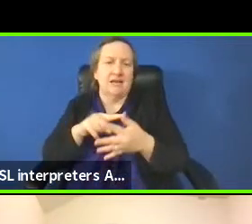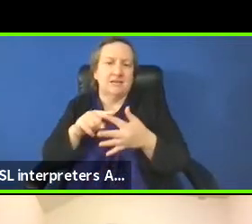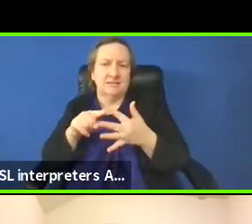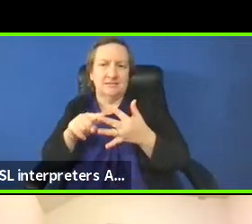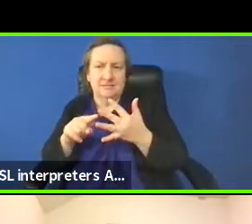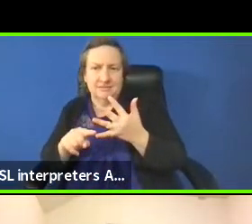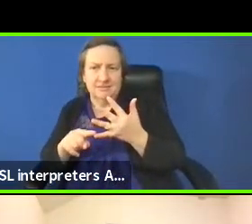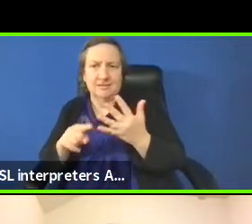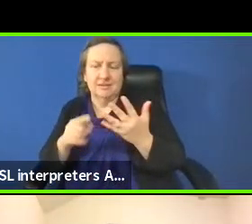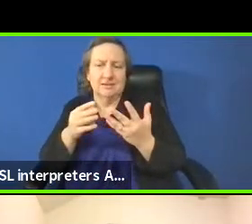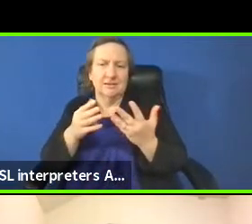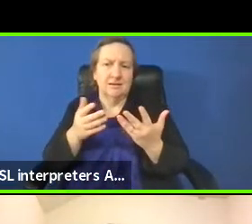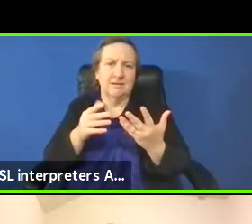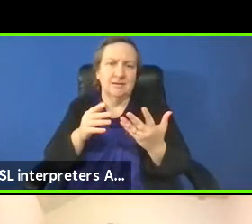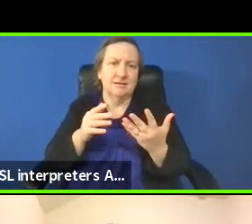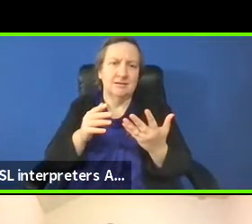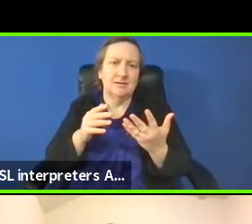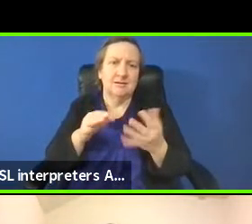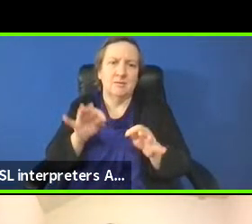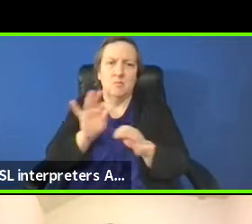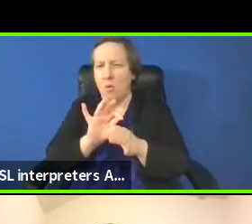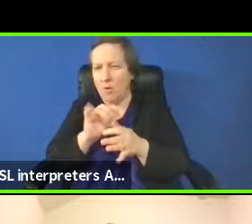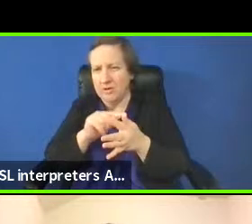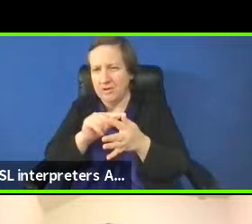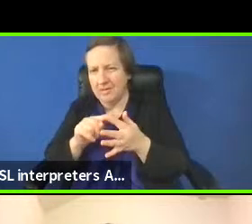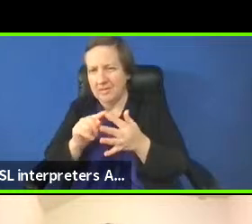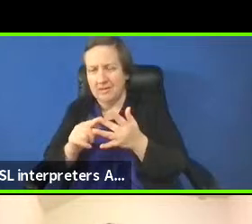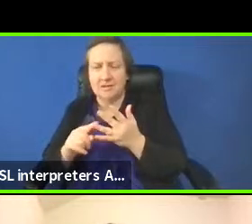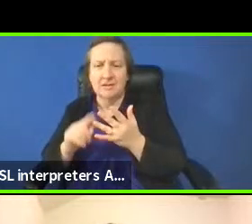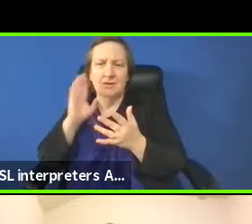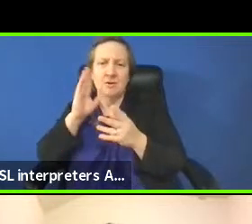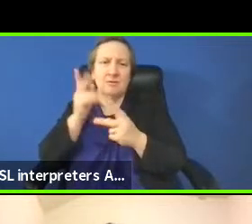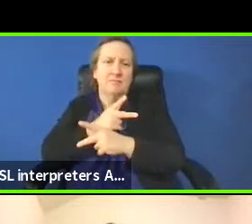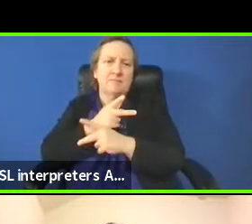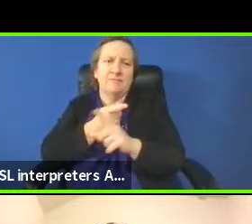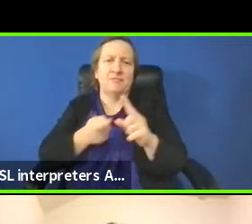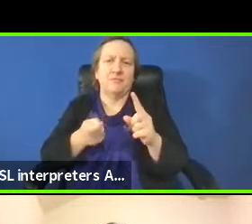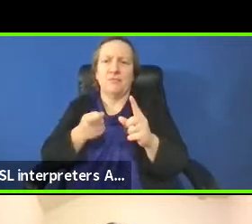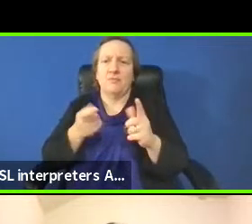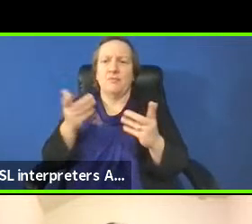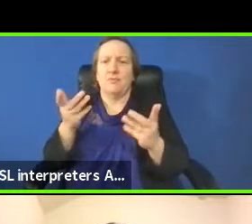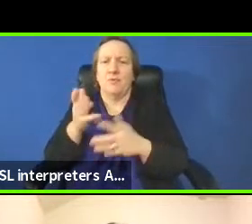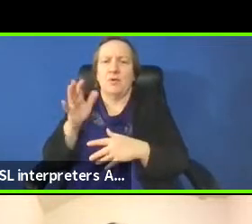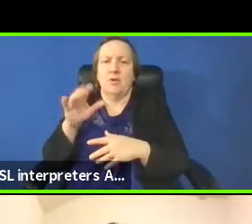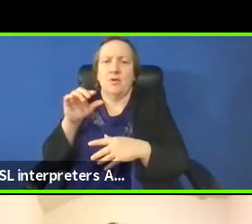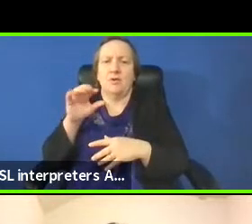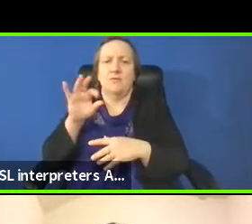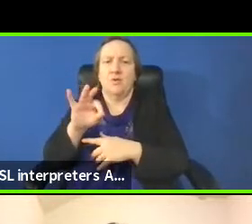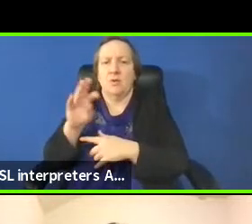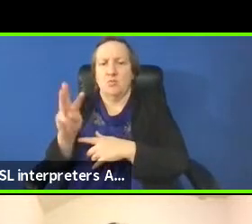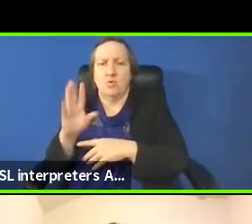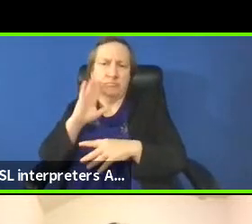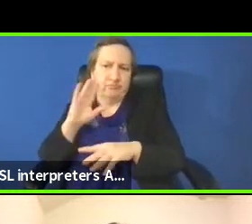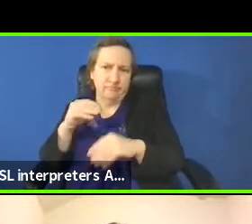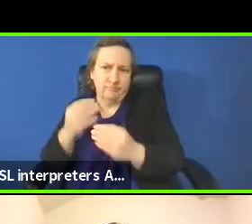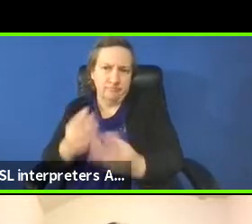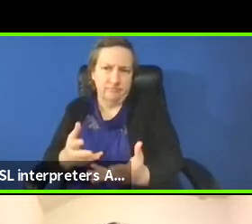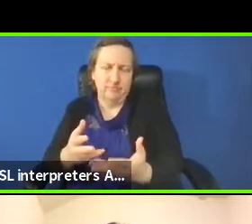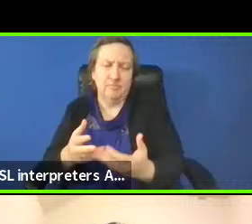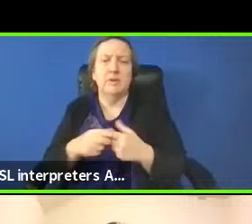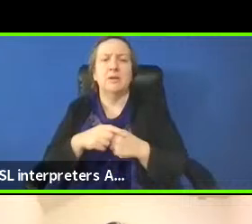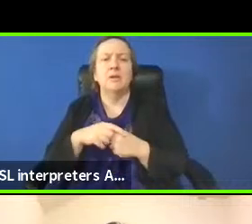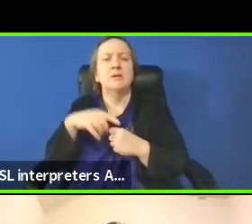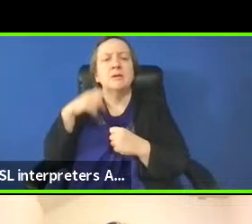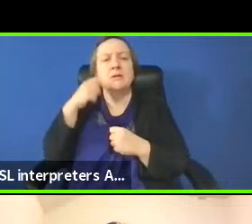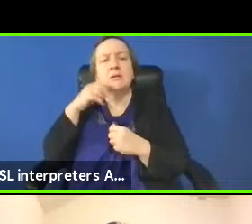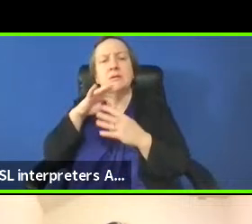elements that will derive from the guidance that the framework offers, again, relative